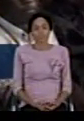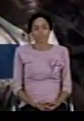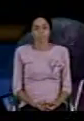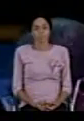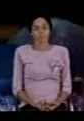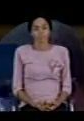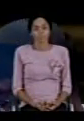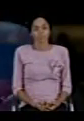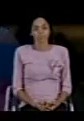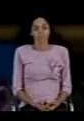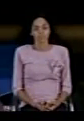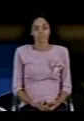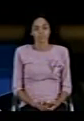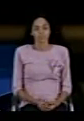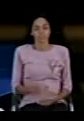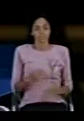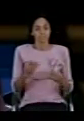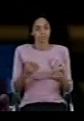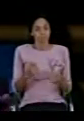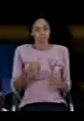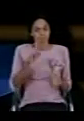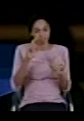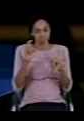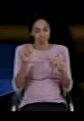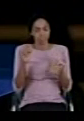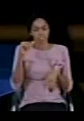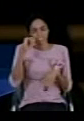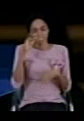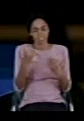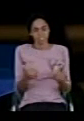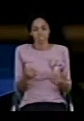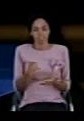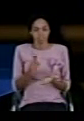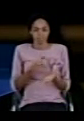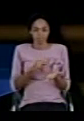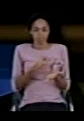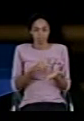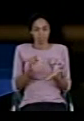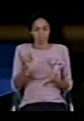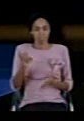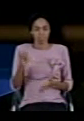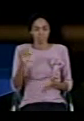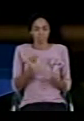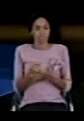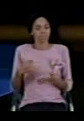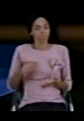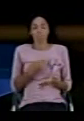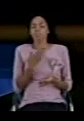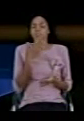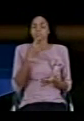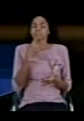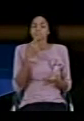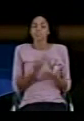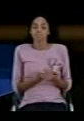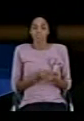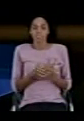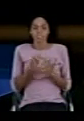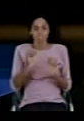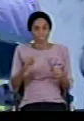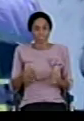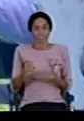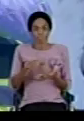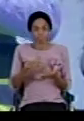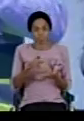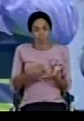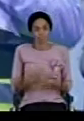I'm going to make you read now so that we can prove you can read. Can you read